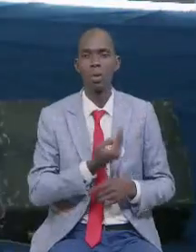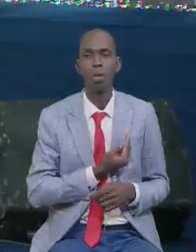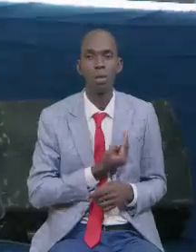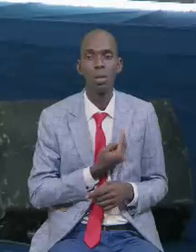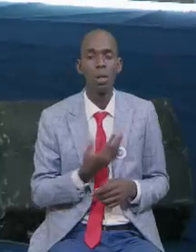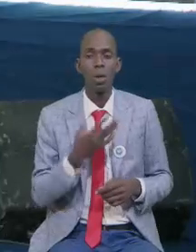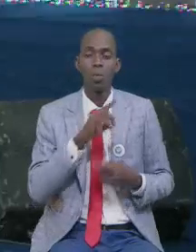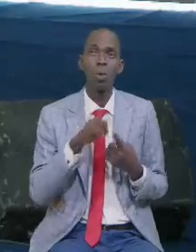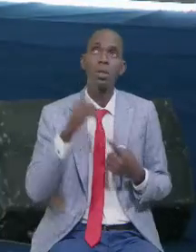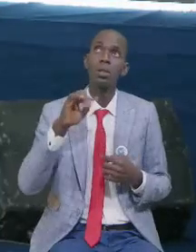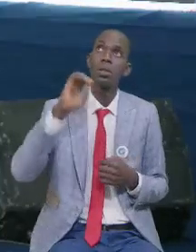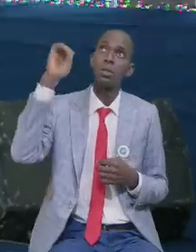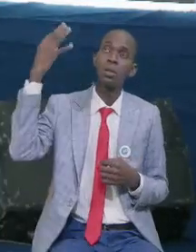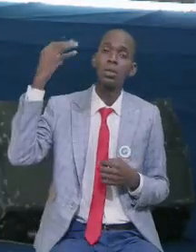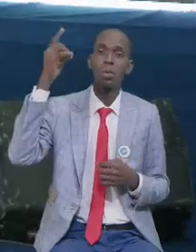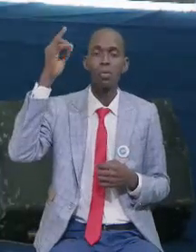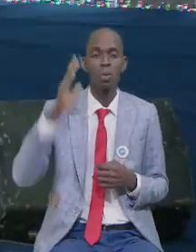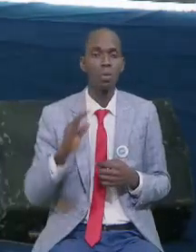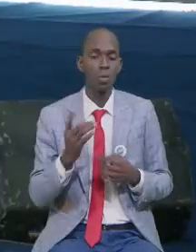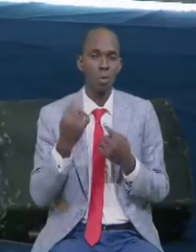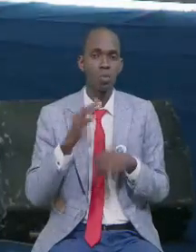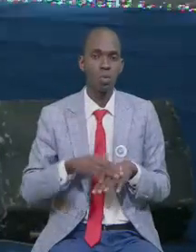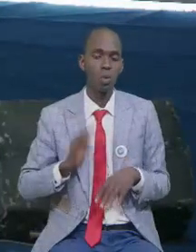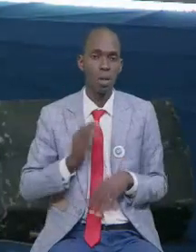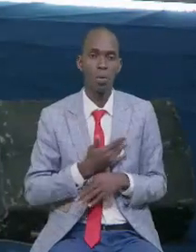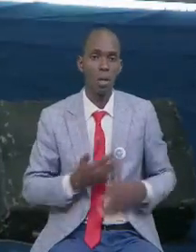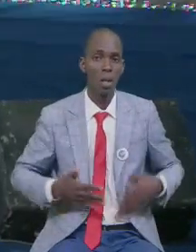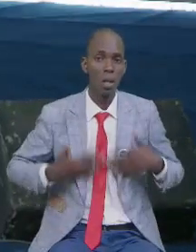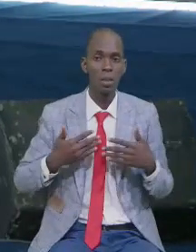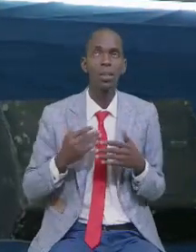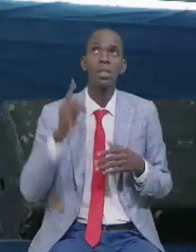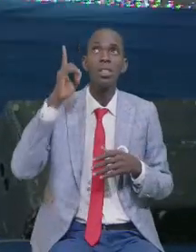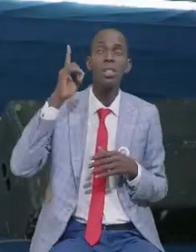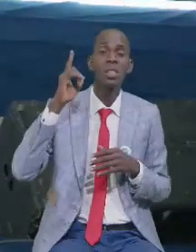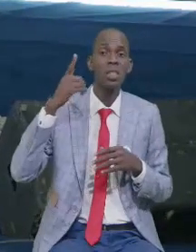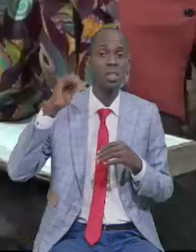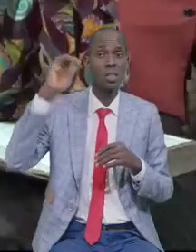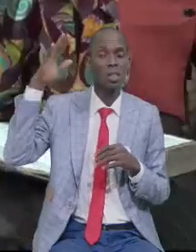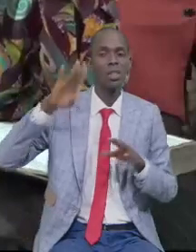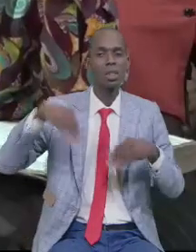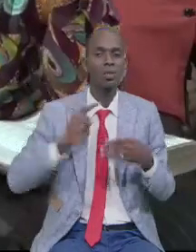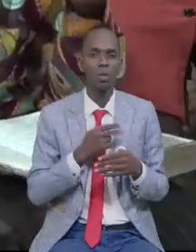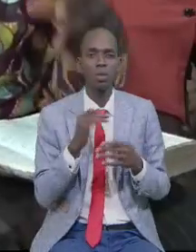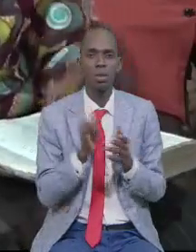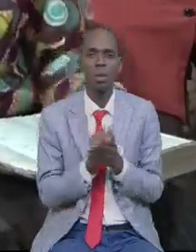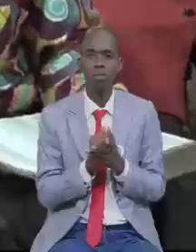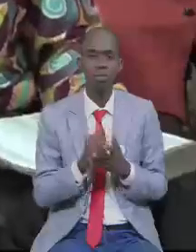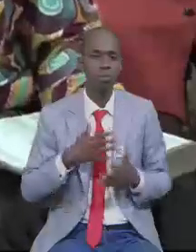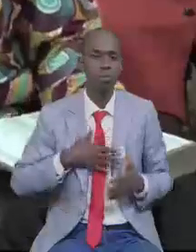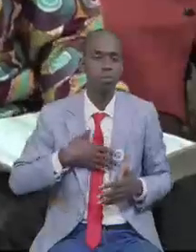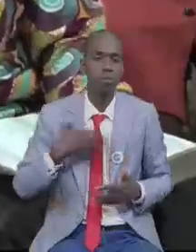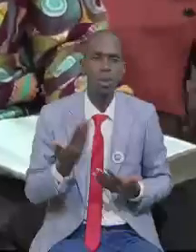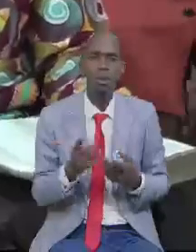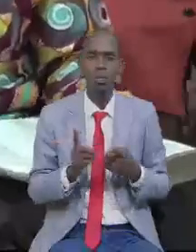grace of God comes in our lives, it gives us the passion to pursue. When the grace of